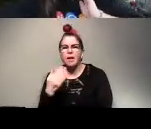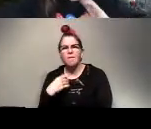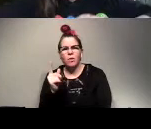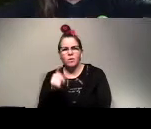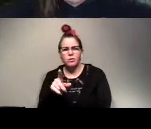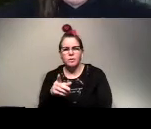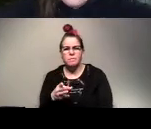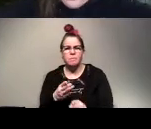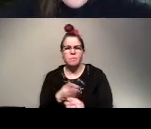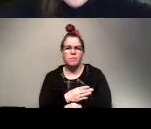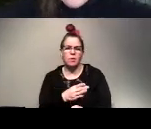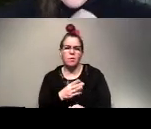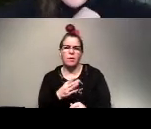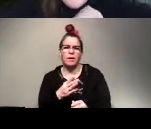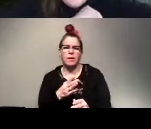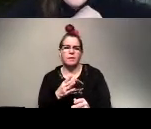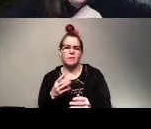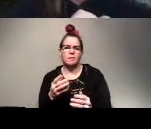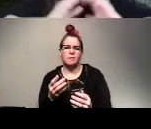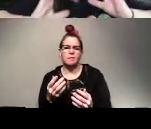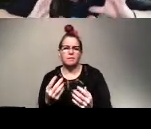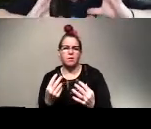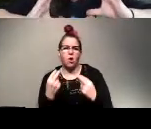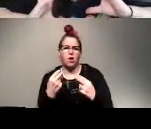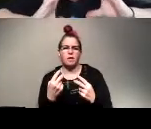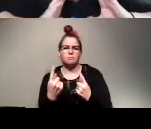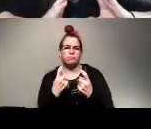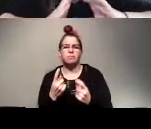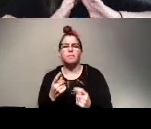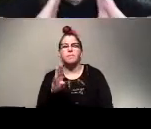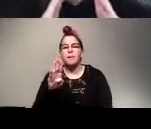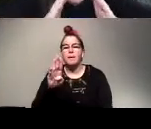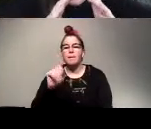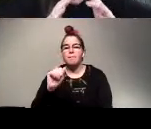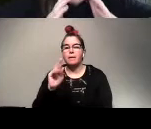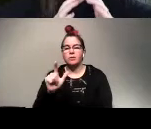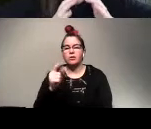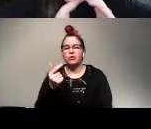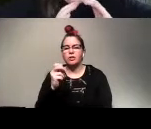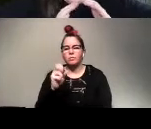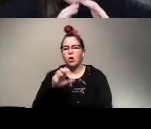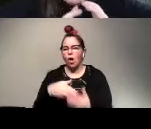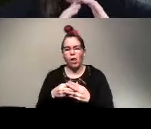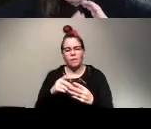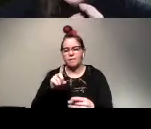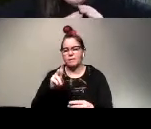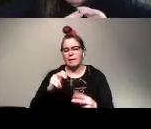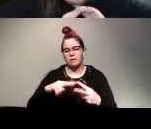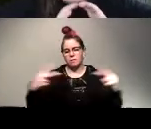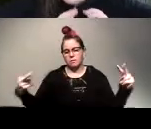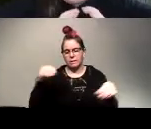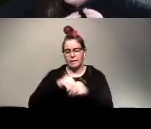we launch into the audience questions. So bacterial genomes, so all the DNA that's in a bacterium, there's